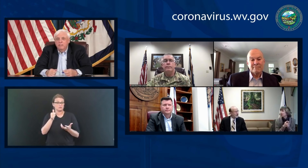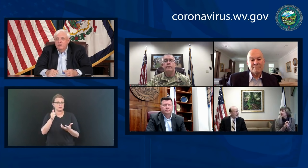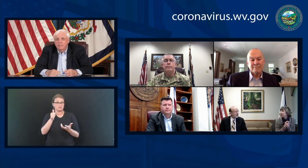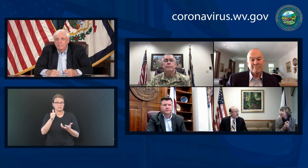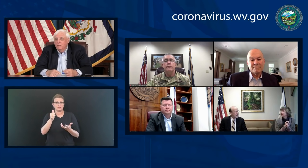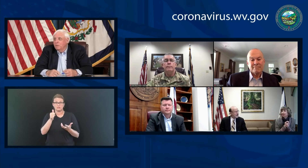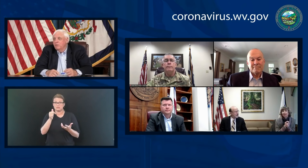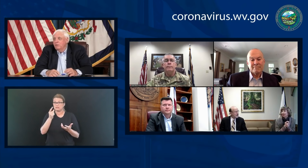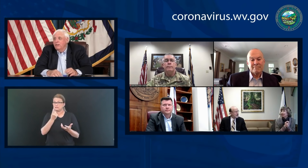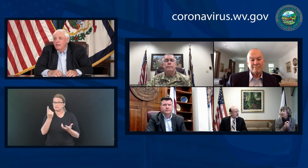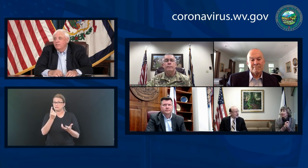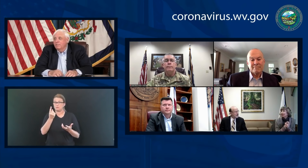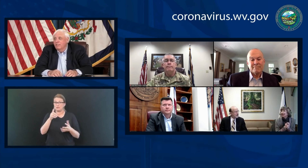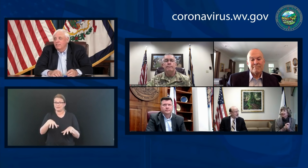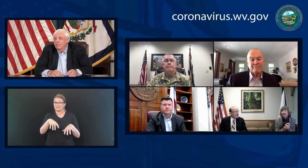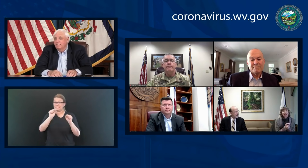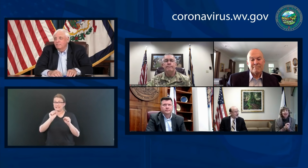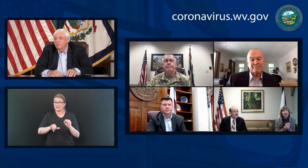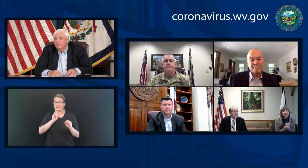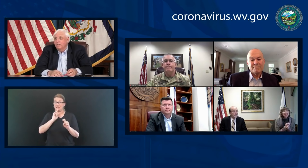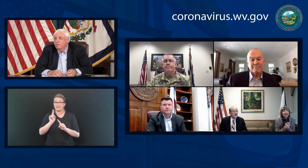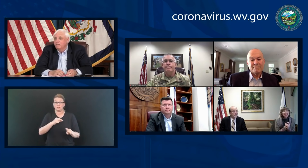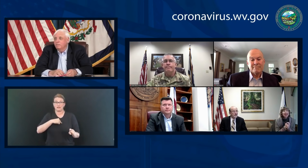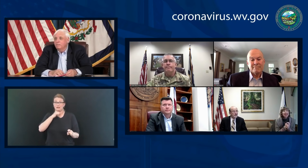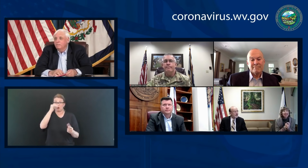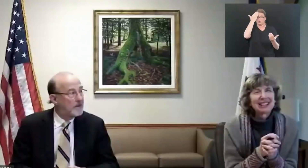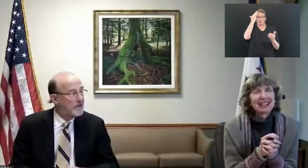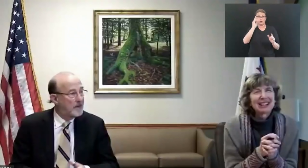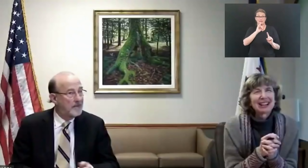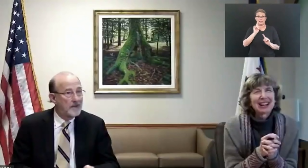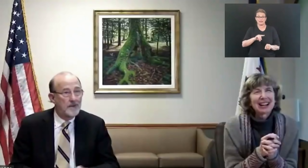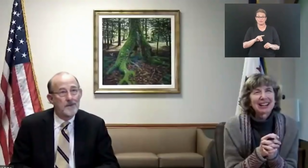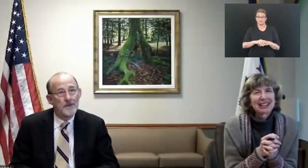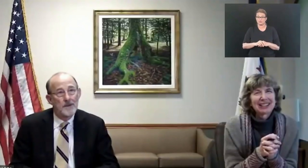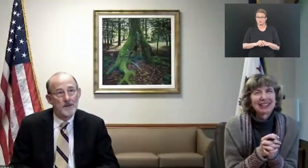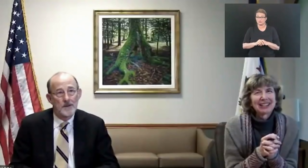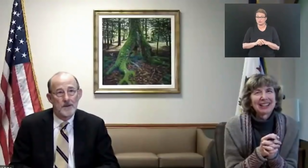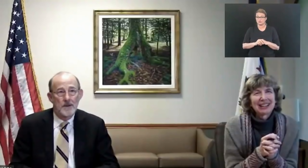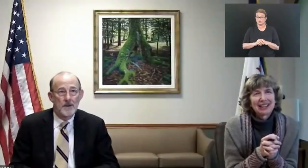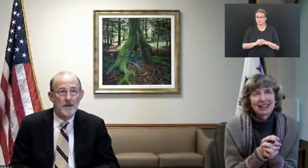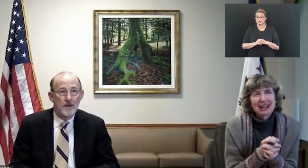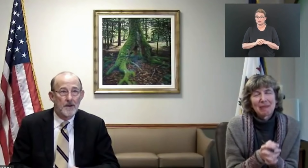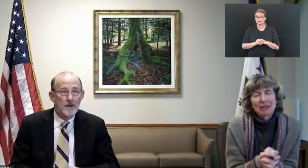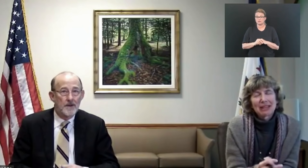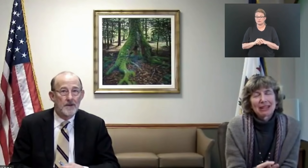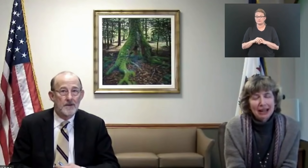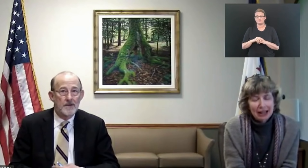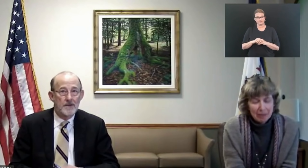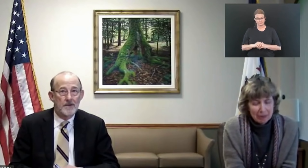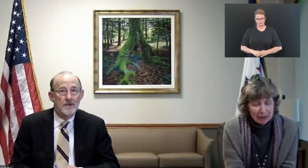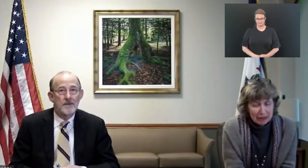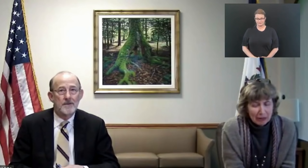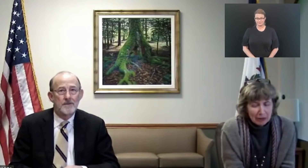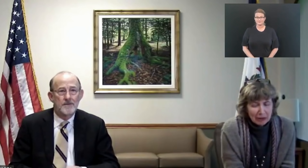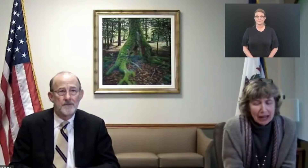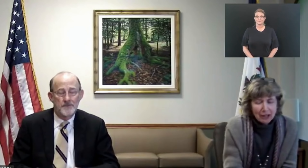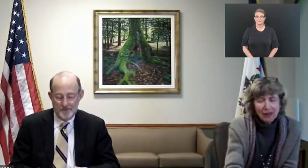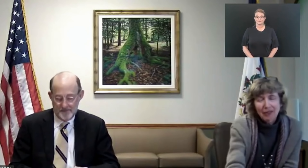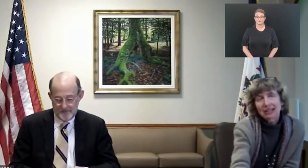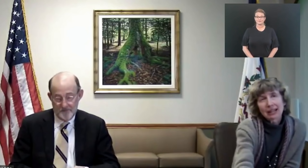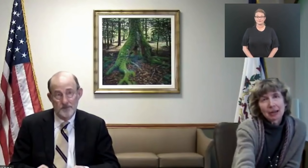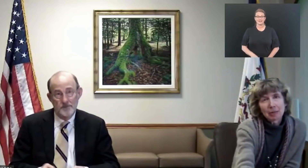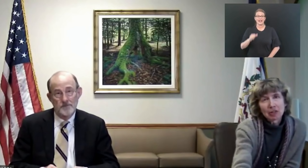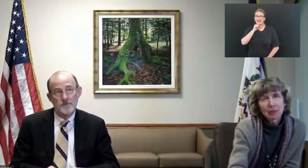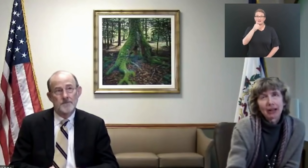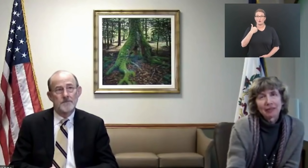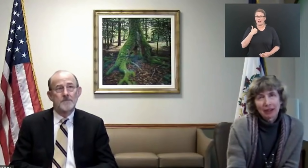Somebody's got to take that one other than I, because I just don't know. I can. Wait a minute. I don't have the